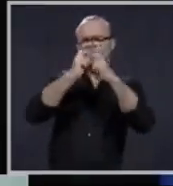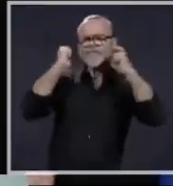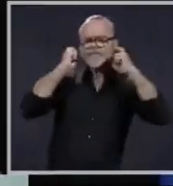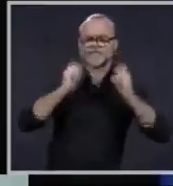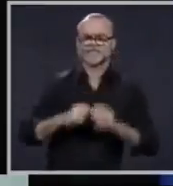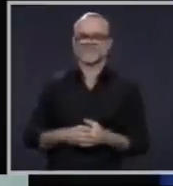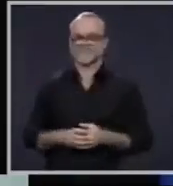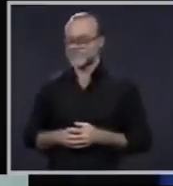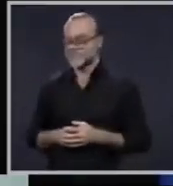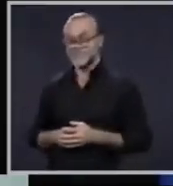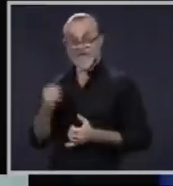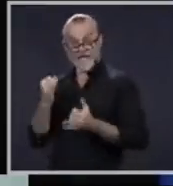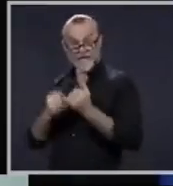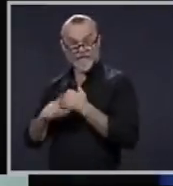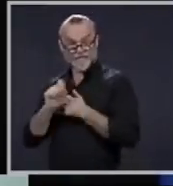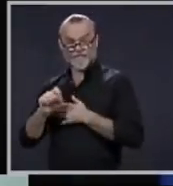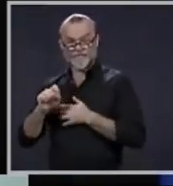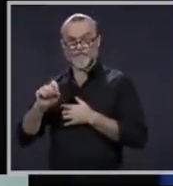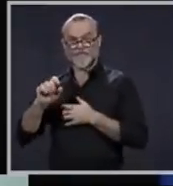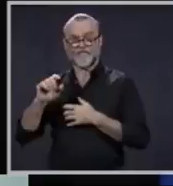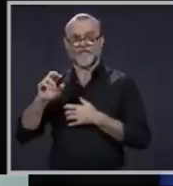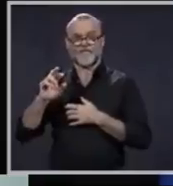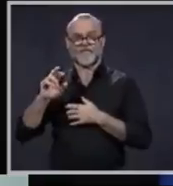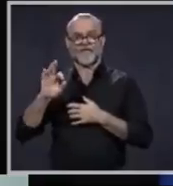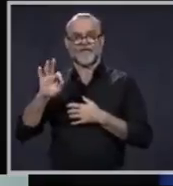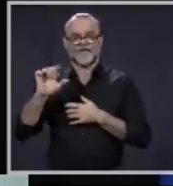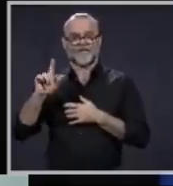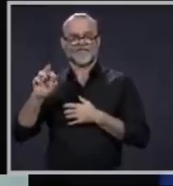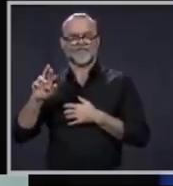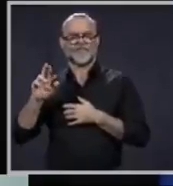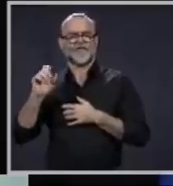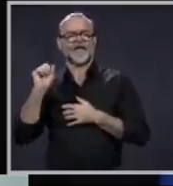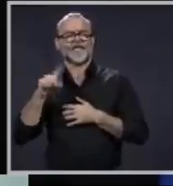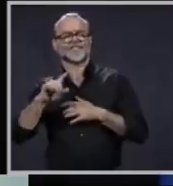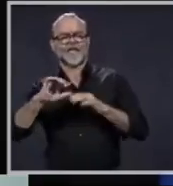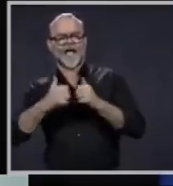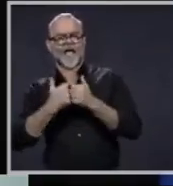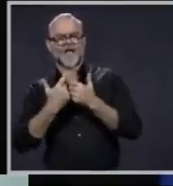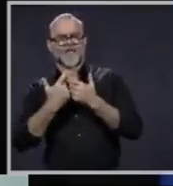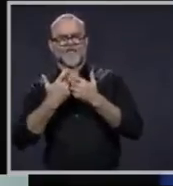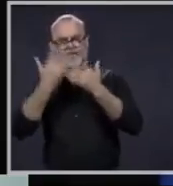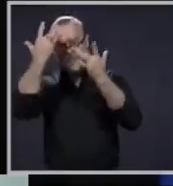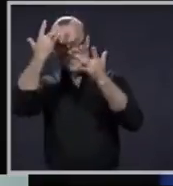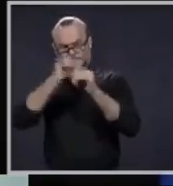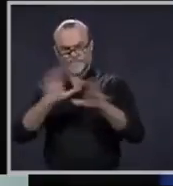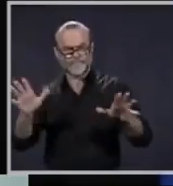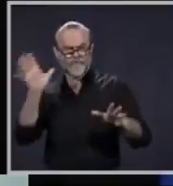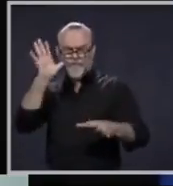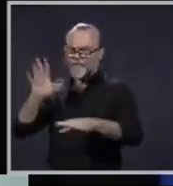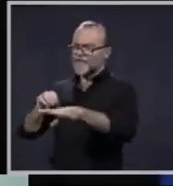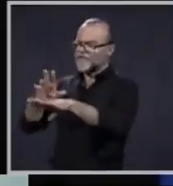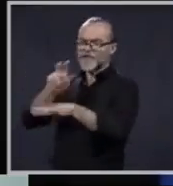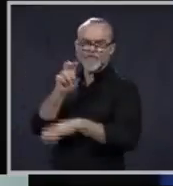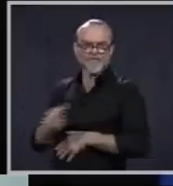use our infrastructure of tourism in Quebec. Of course, we have to go gradually.